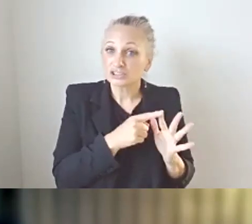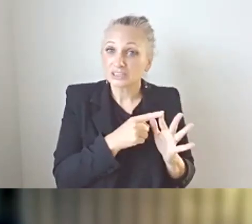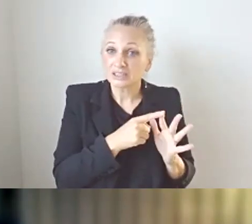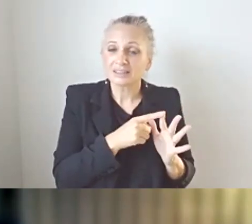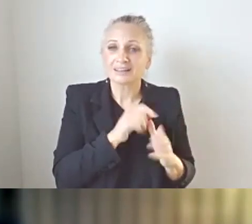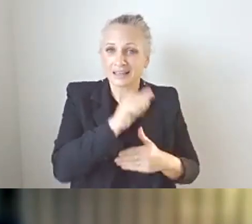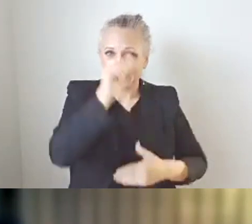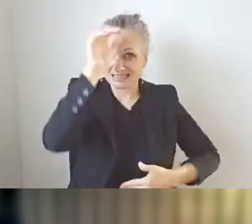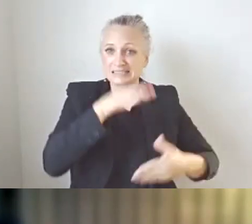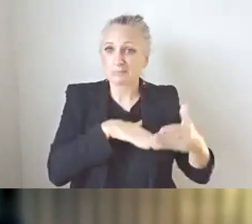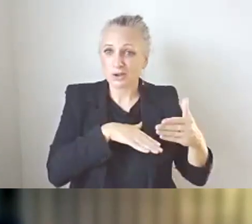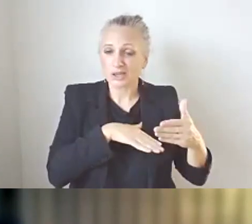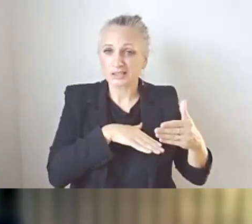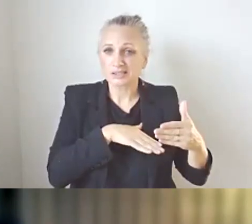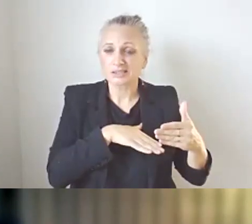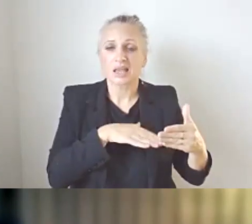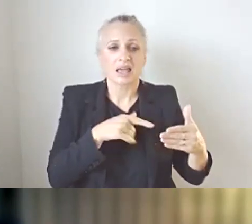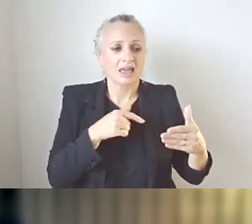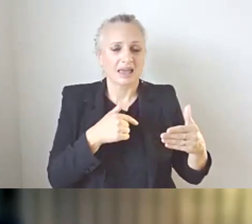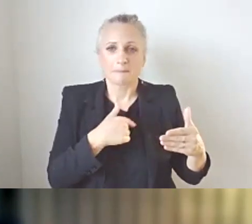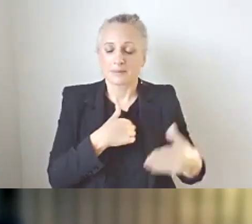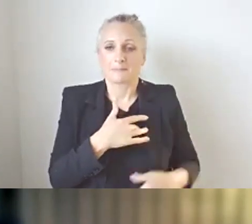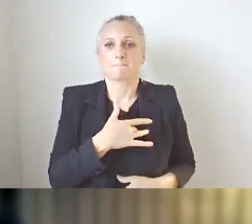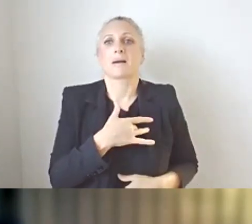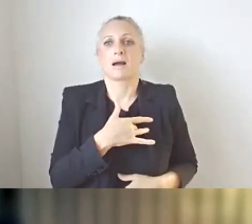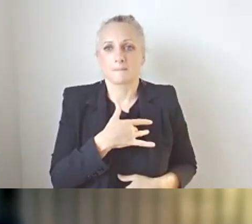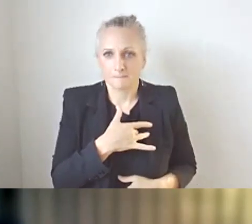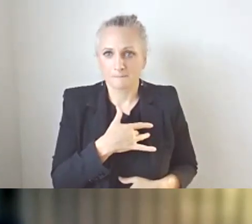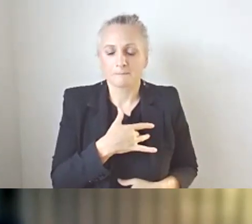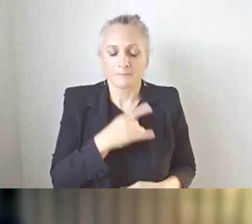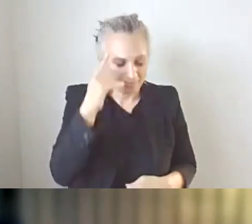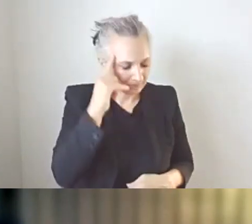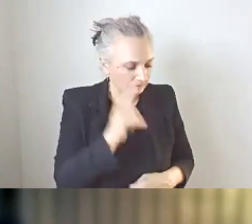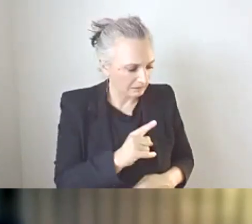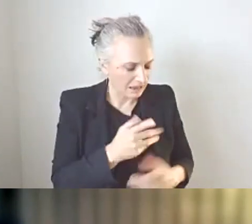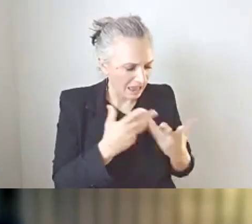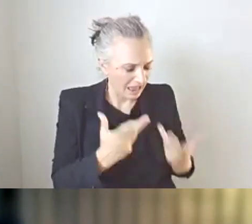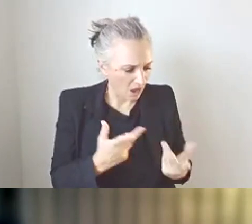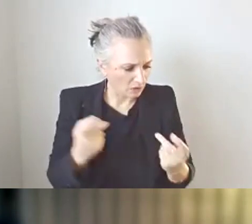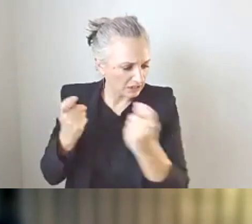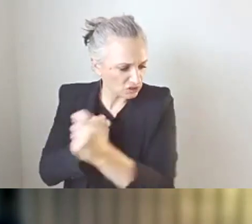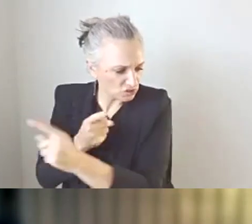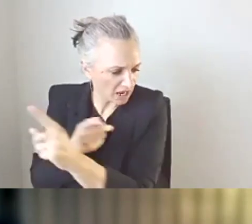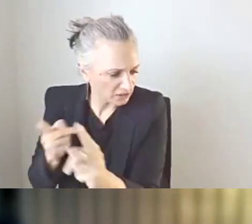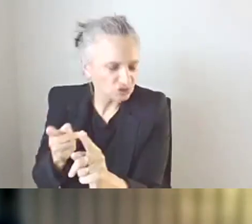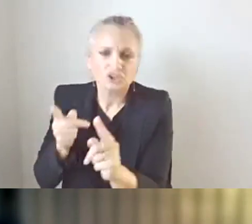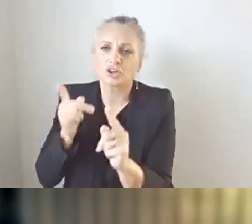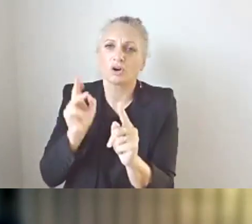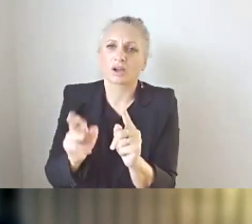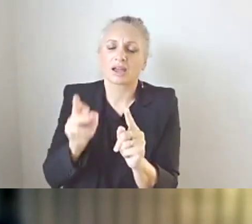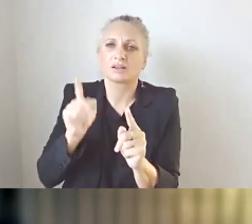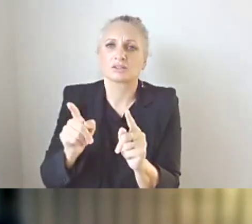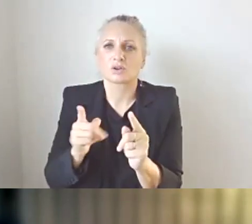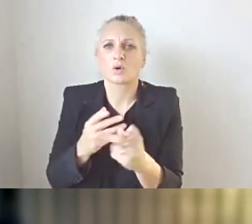Nice. experience of this connection. How can we do that? And so, I think we bring all these